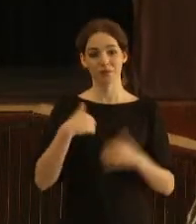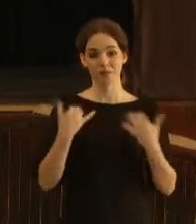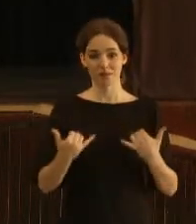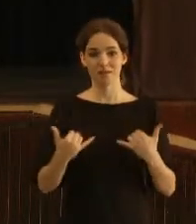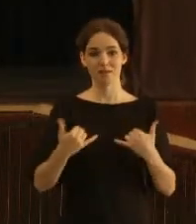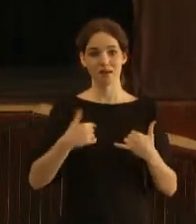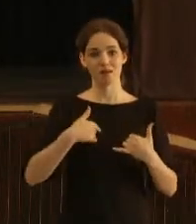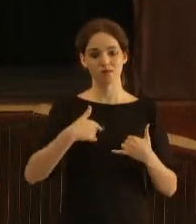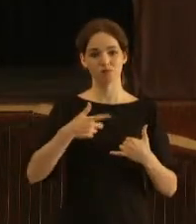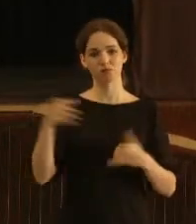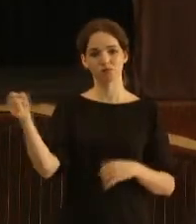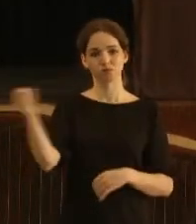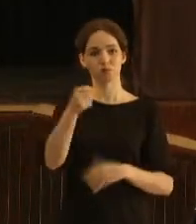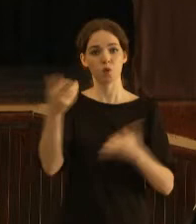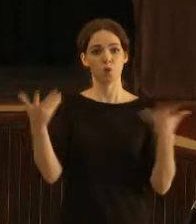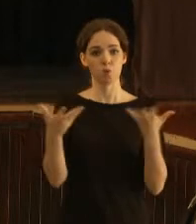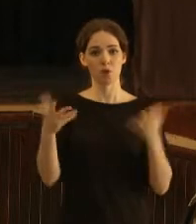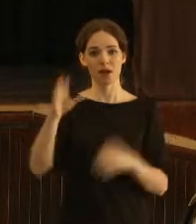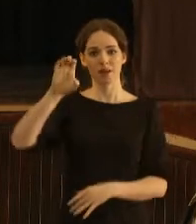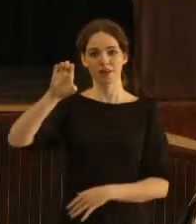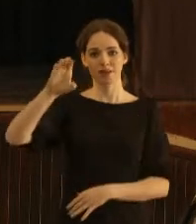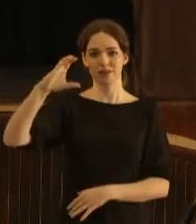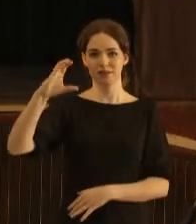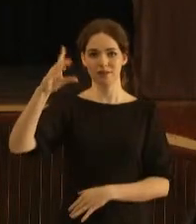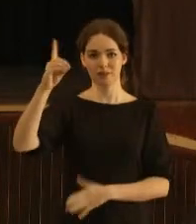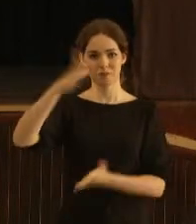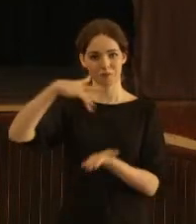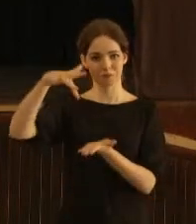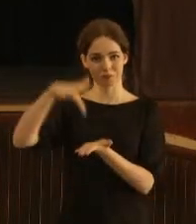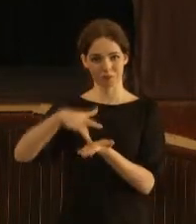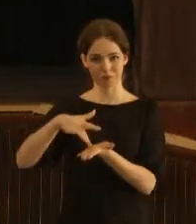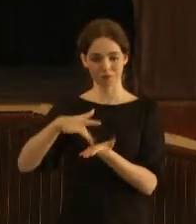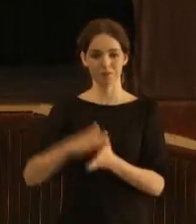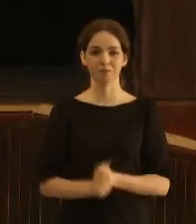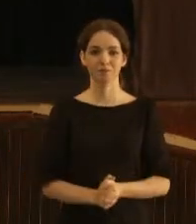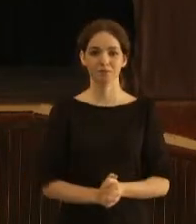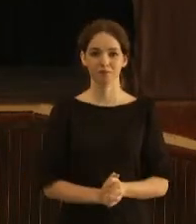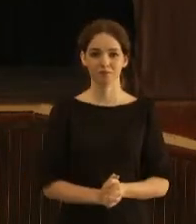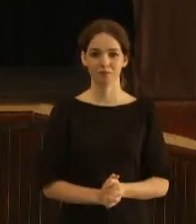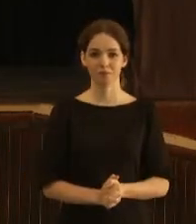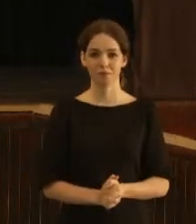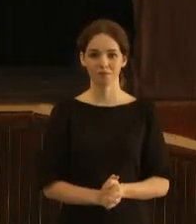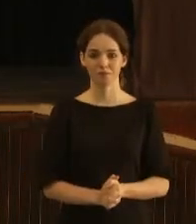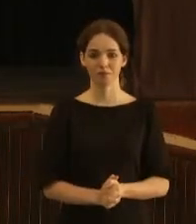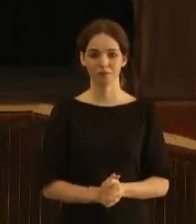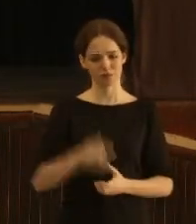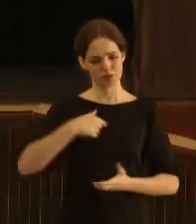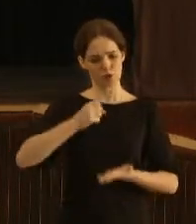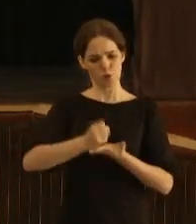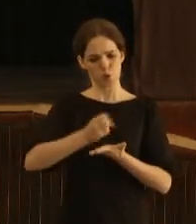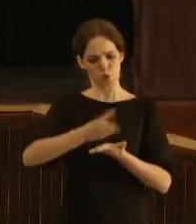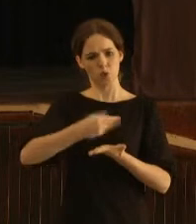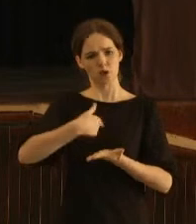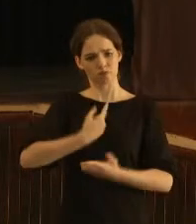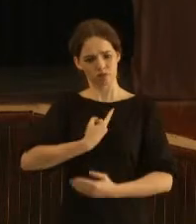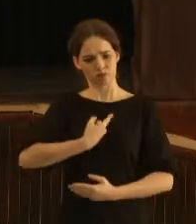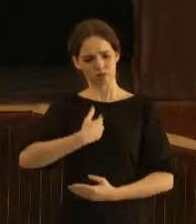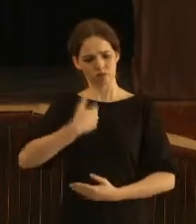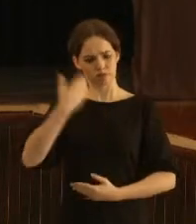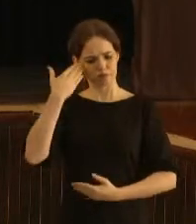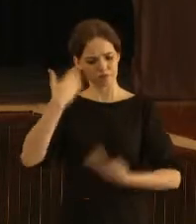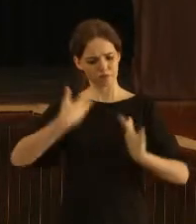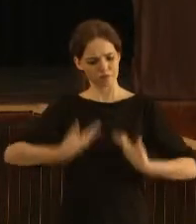in the sector of ECD. But as a social worker, we are all viewing ourselves as mothers